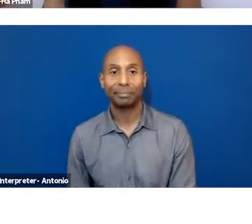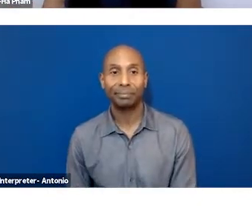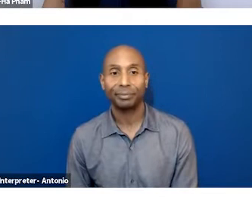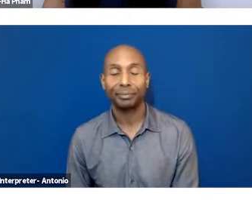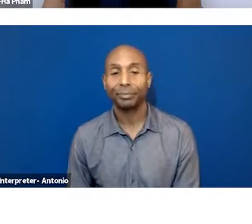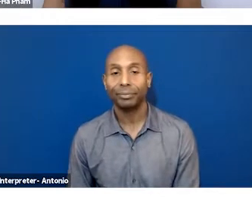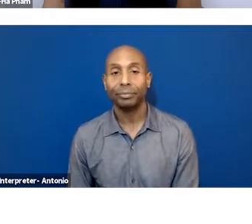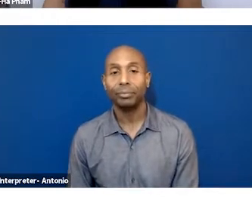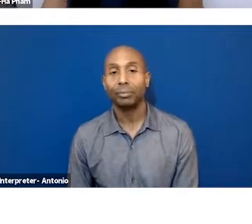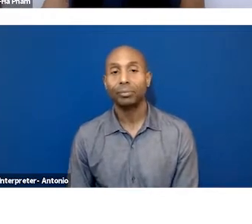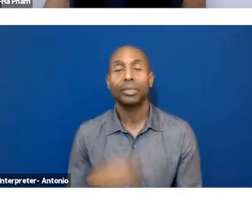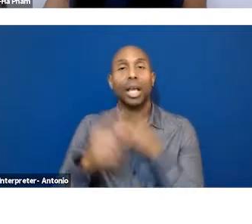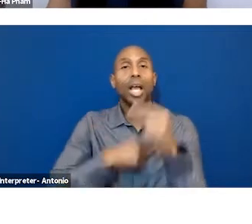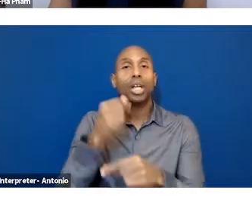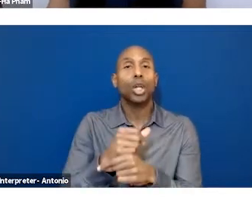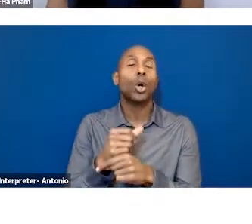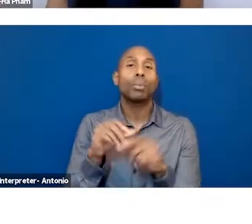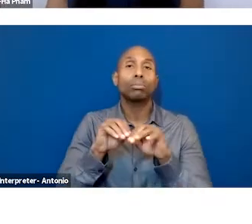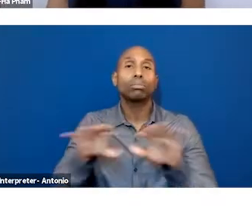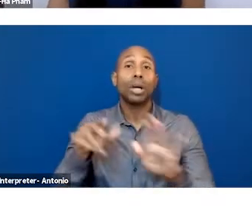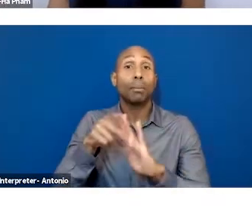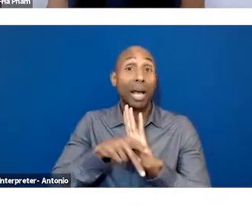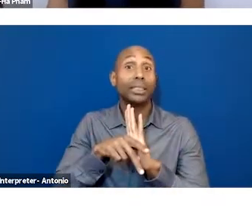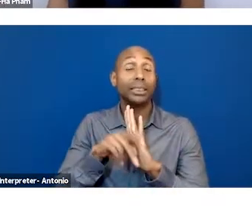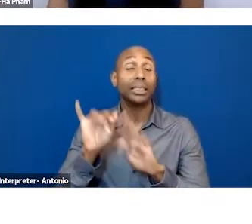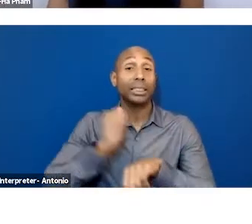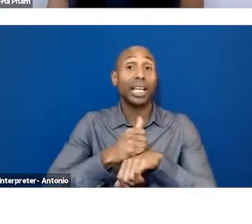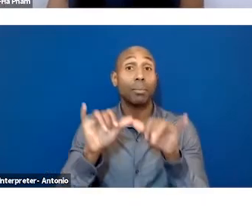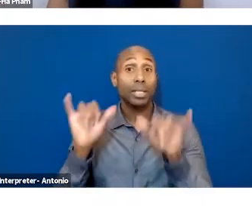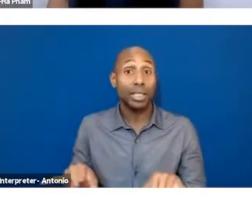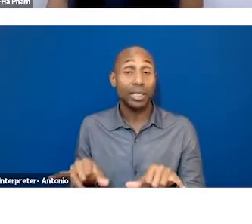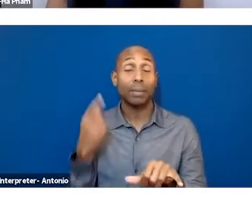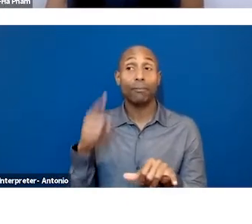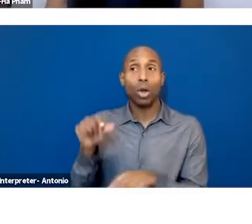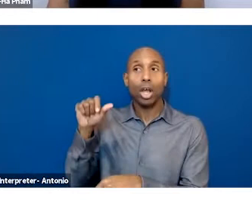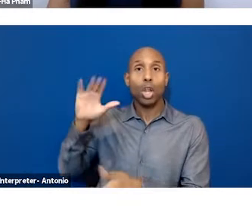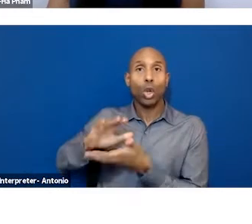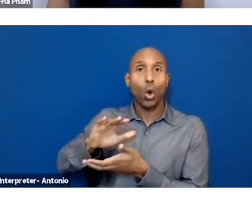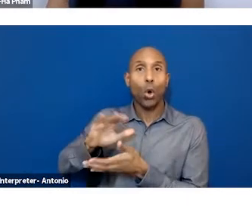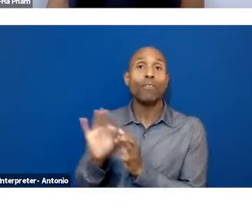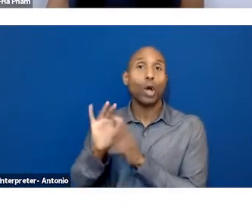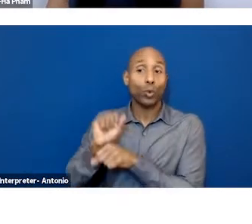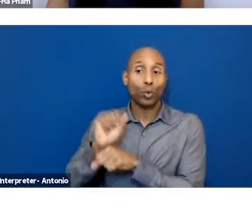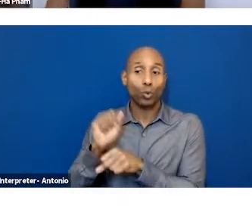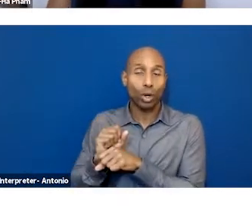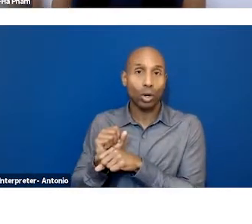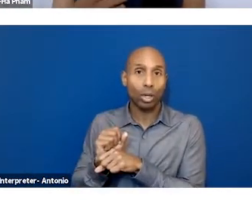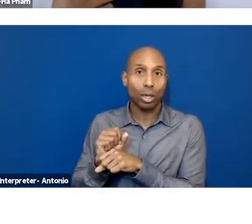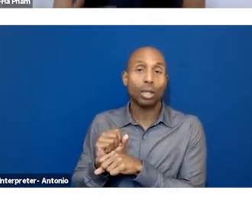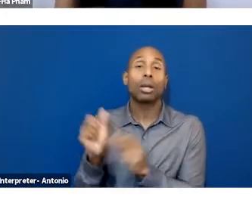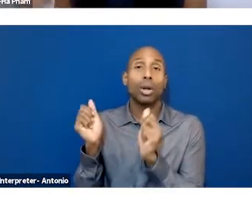Globalization policies that create a system in which low-value work and its many harms and dangers